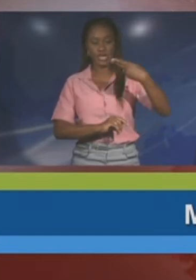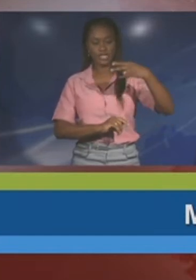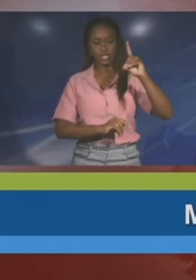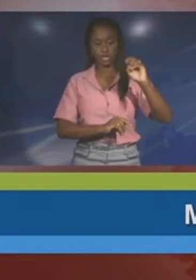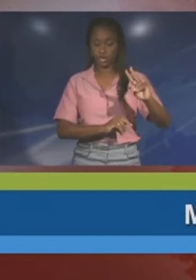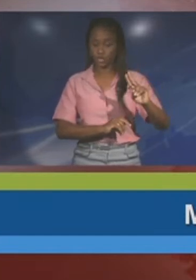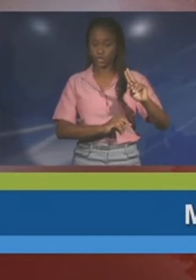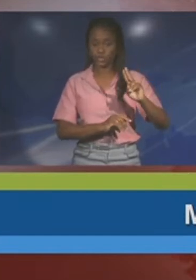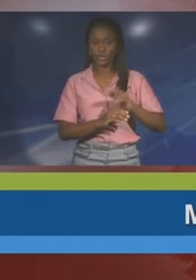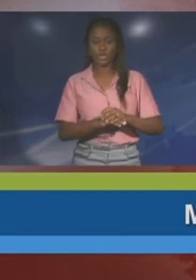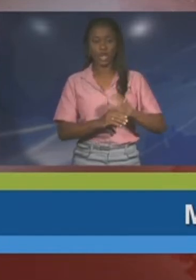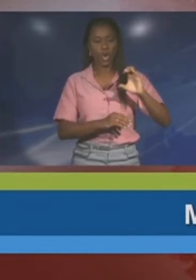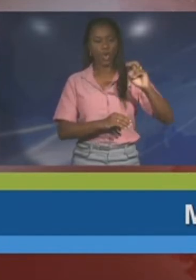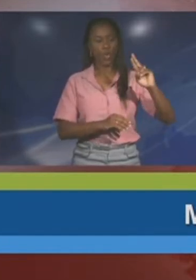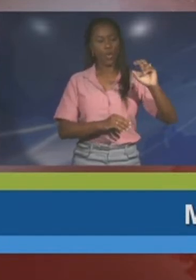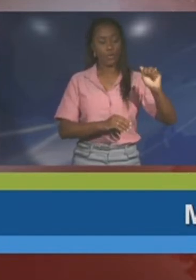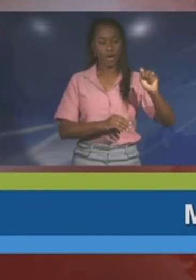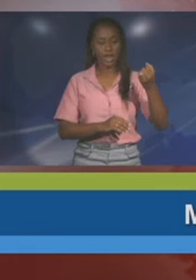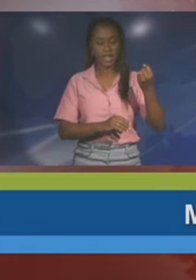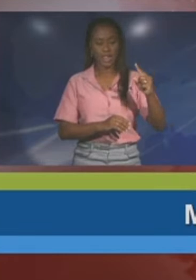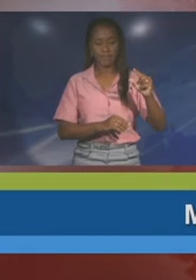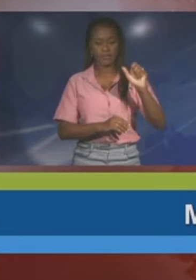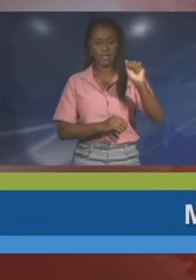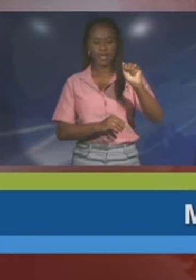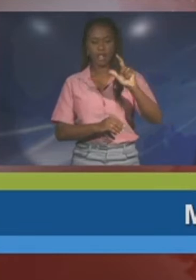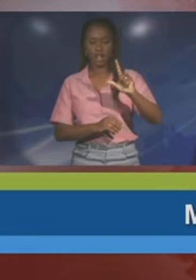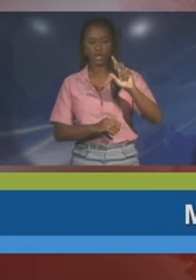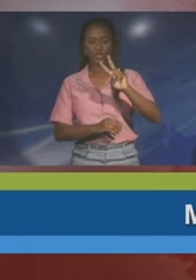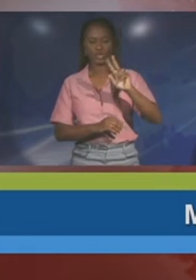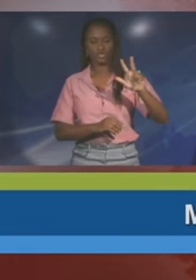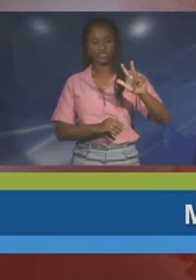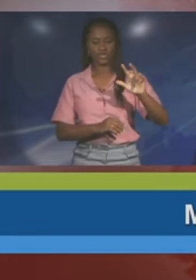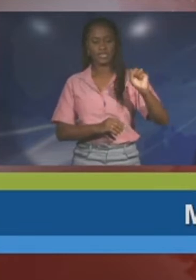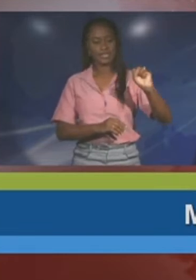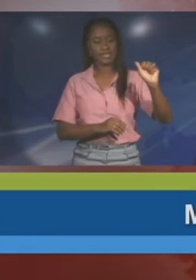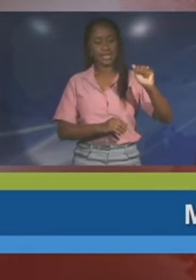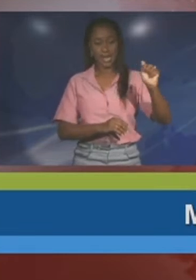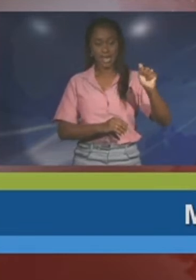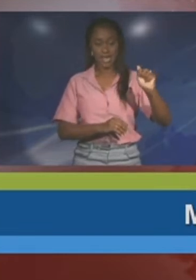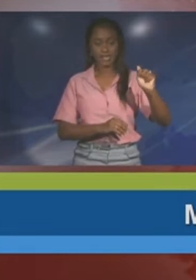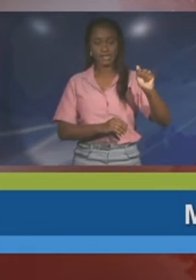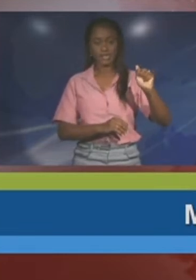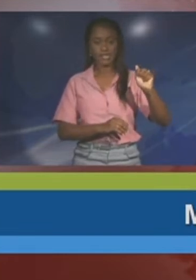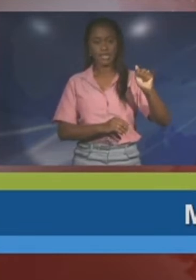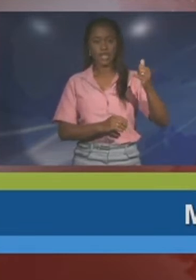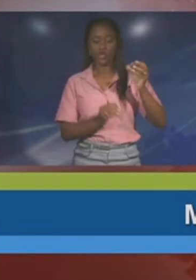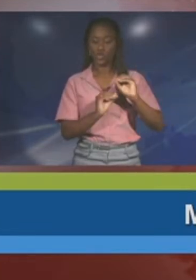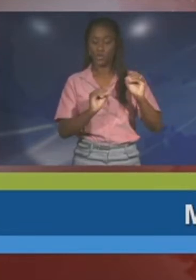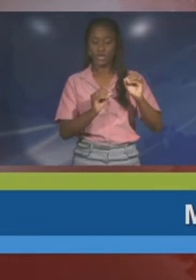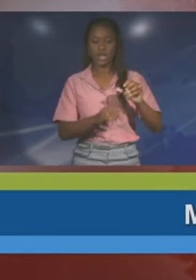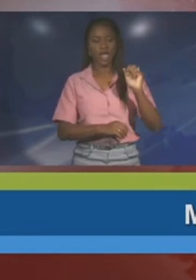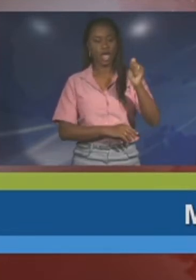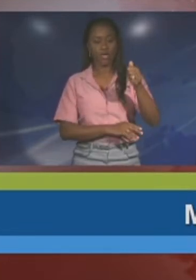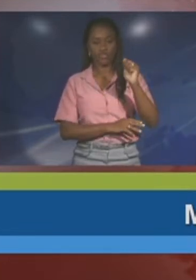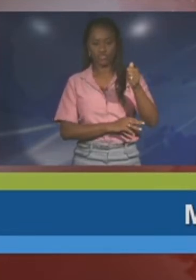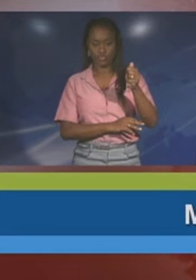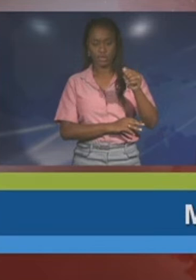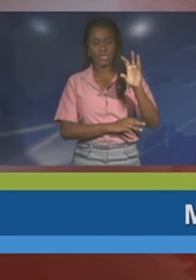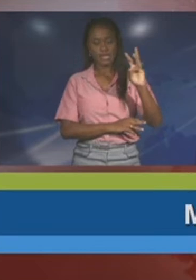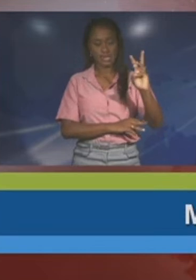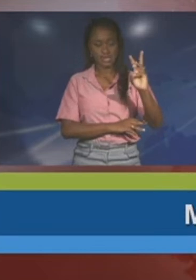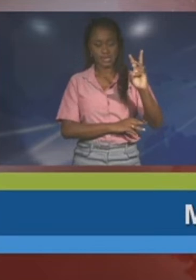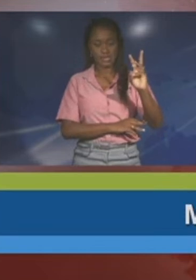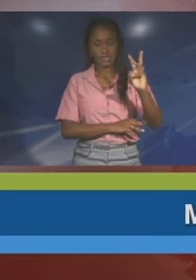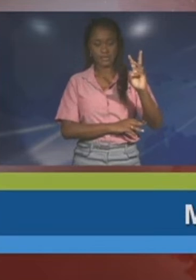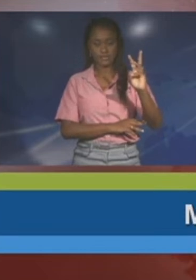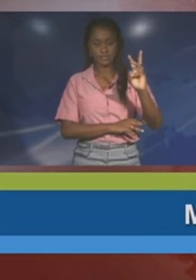unit. Cora 11, Augustus Long 23, St. Anne Hospital no one at this time, Arima General Hospital 6